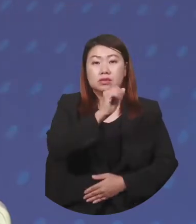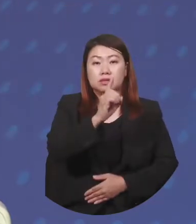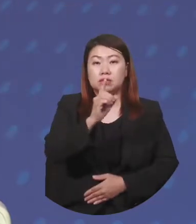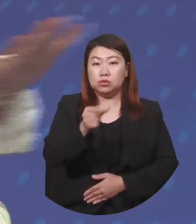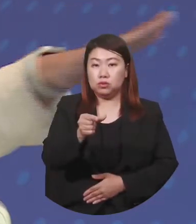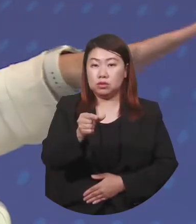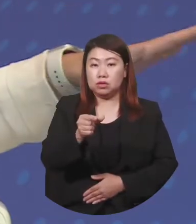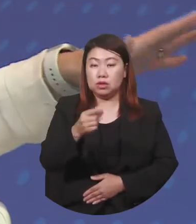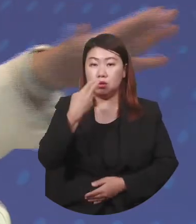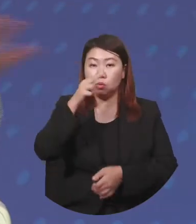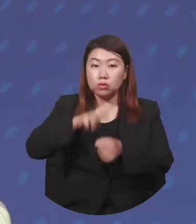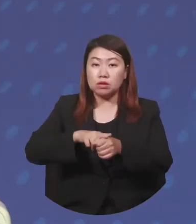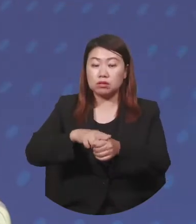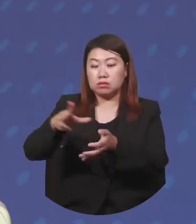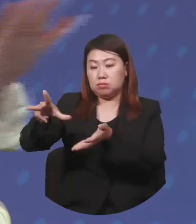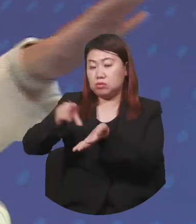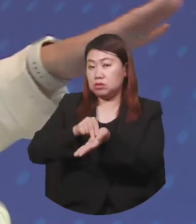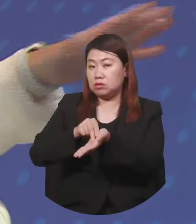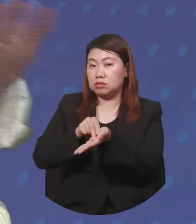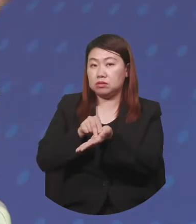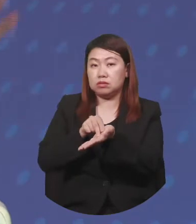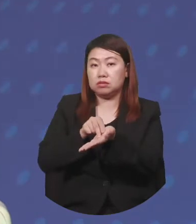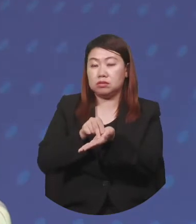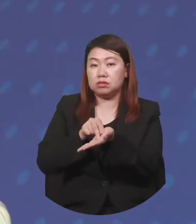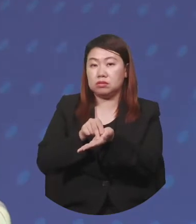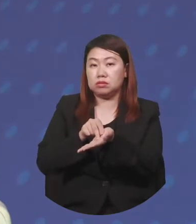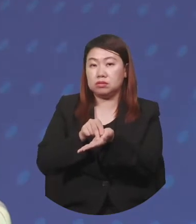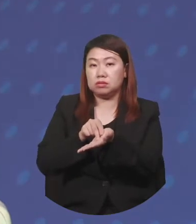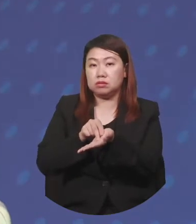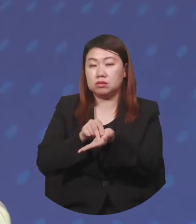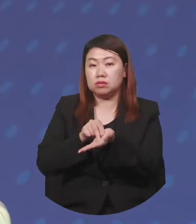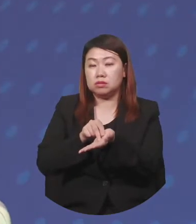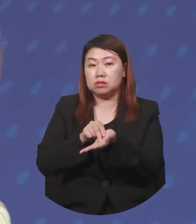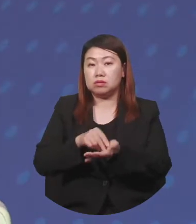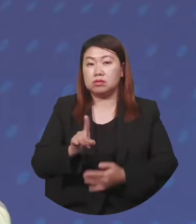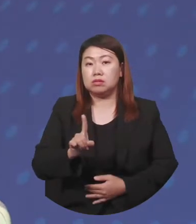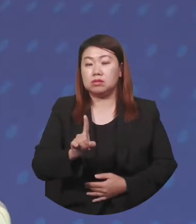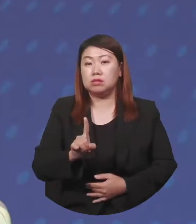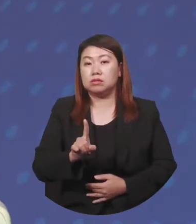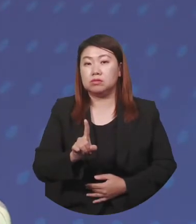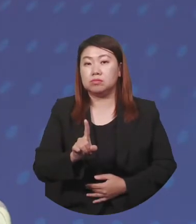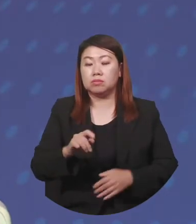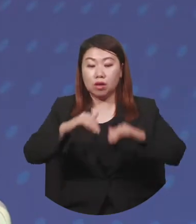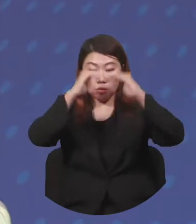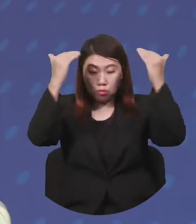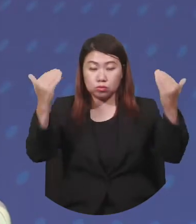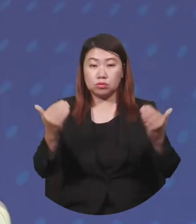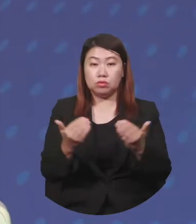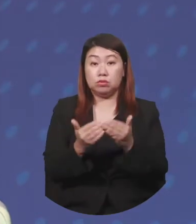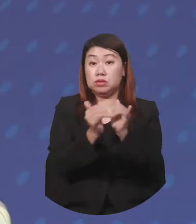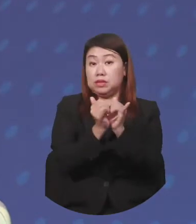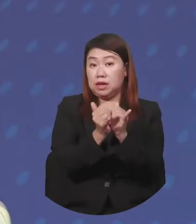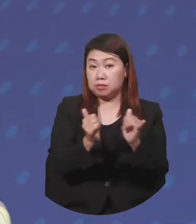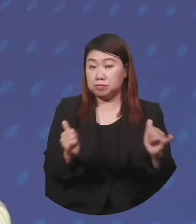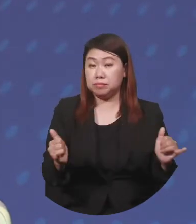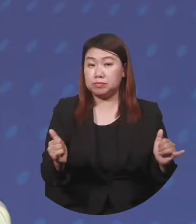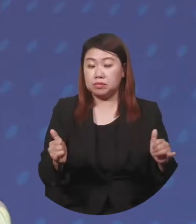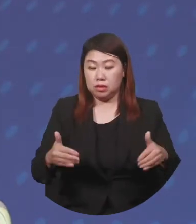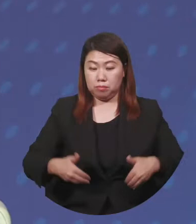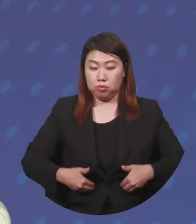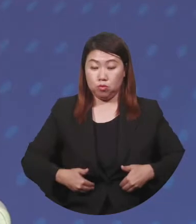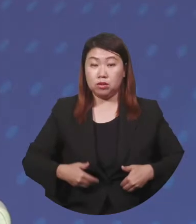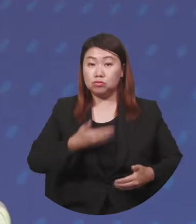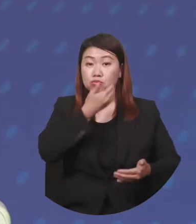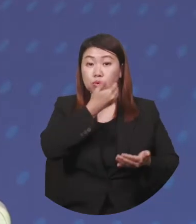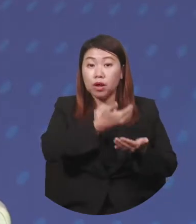the beyond and through like-mindedness. So it is, we just have to face it,